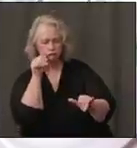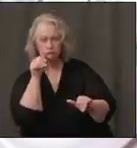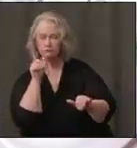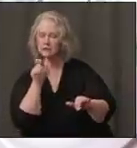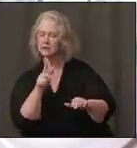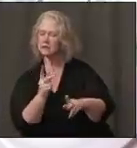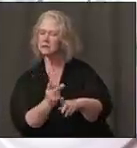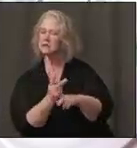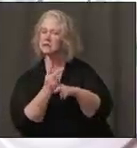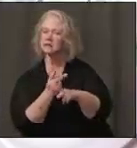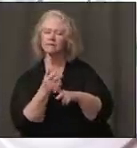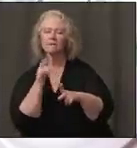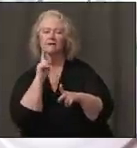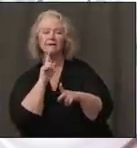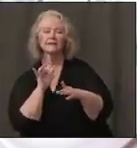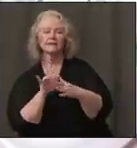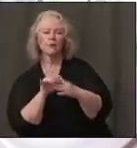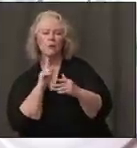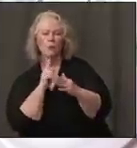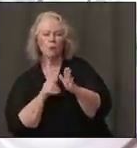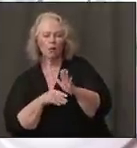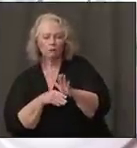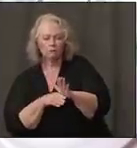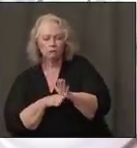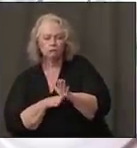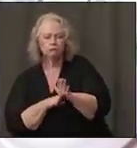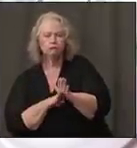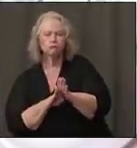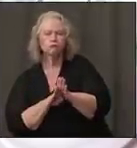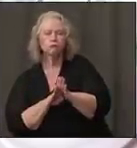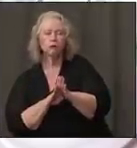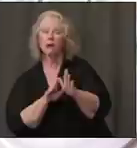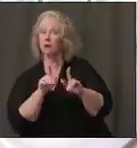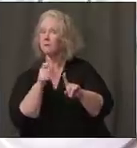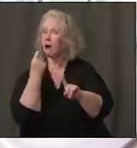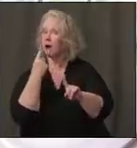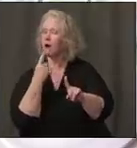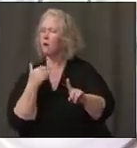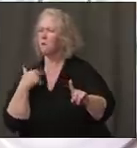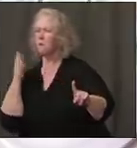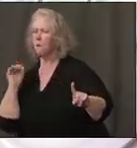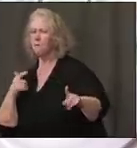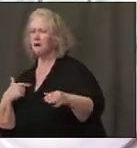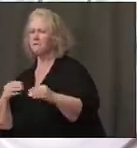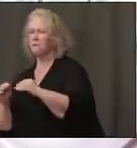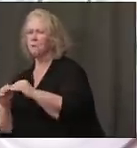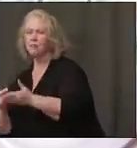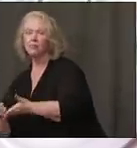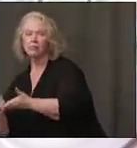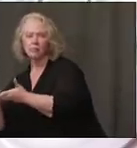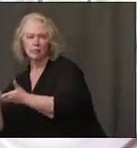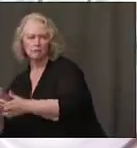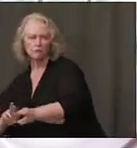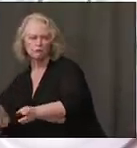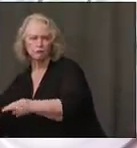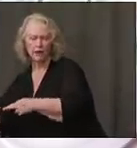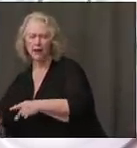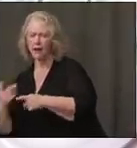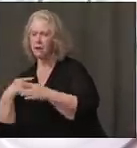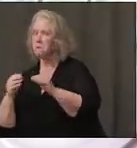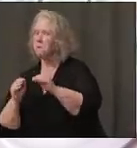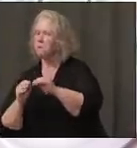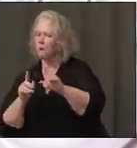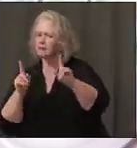fall. By then, we're going to have a lot more in place in terms of therapeutics. We're going to have broad testing in place. We need to make sure that gets out